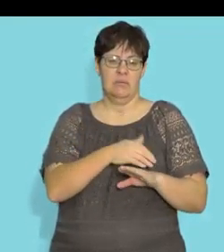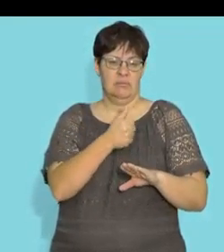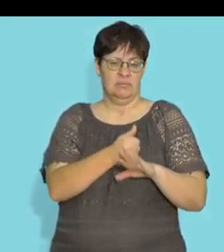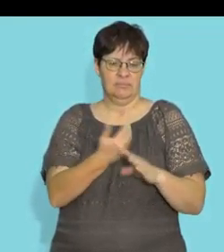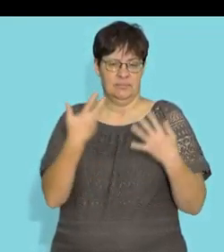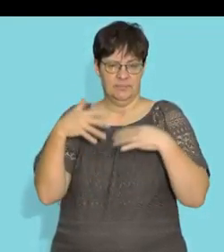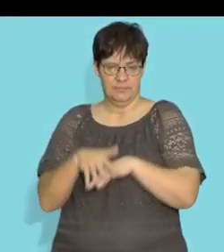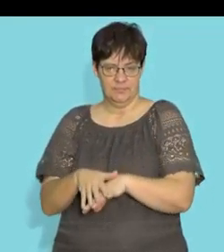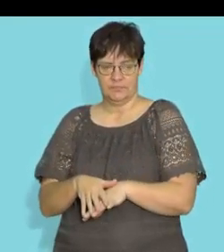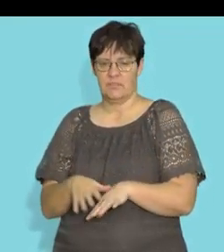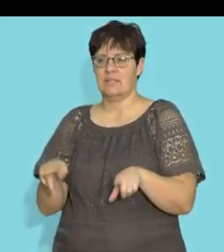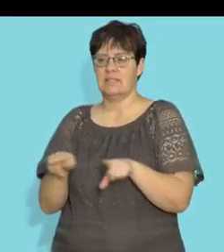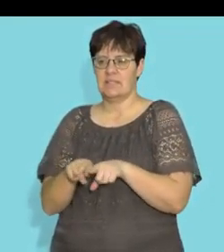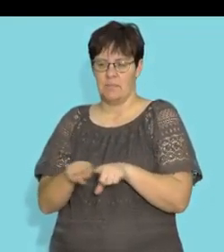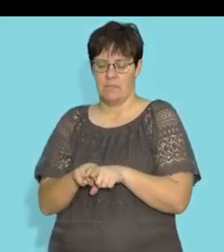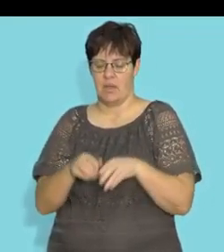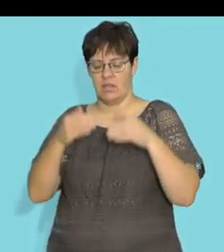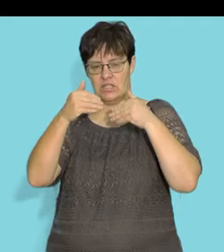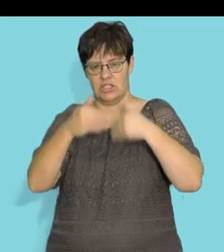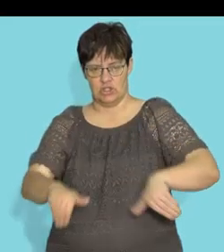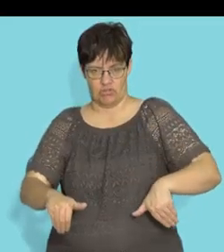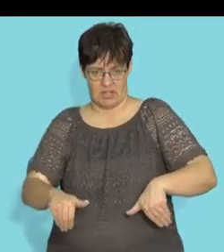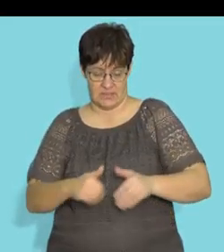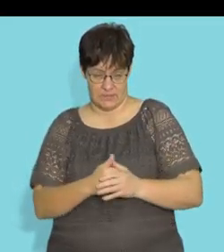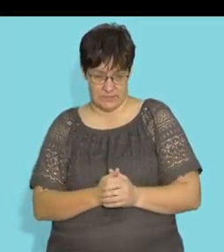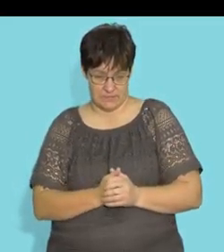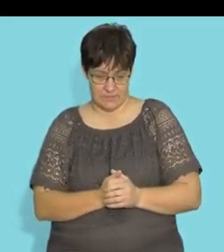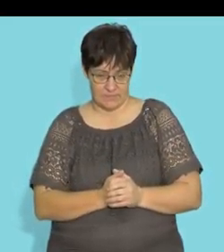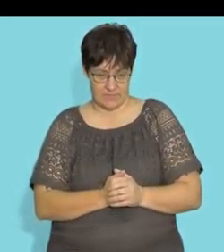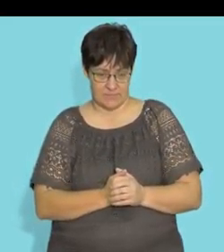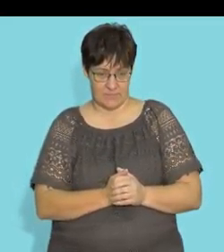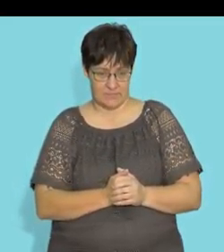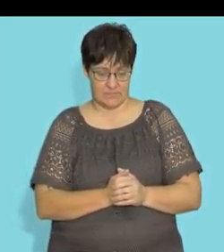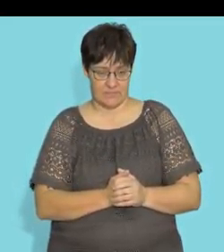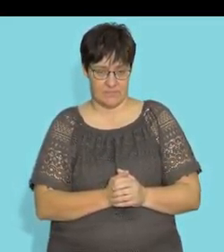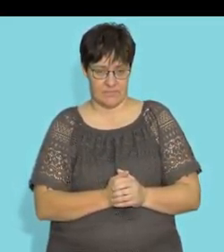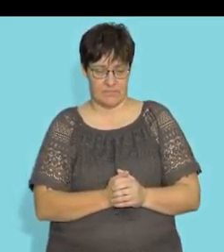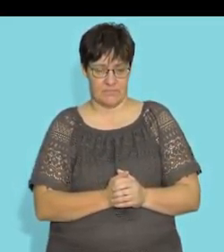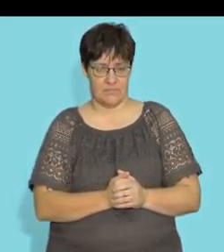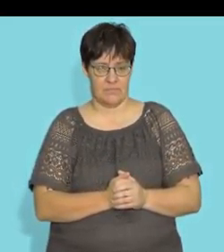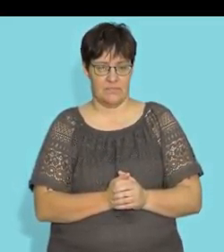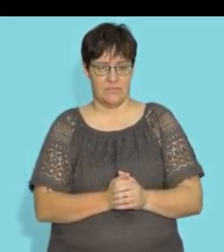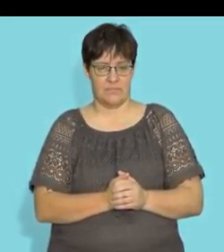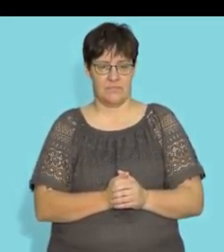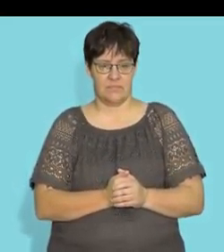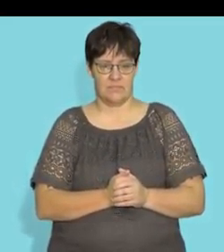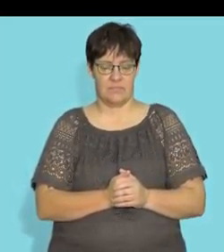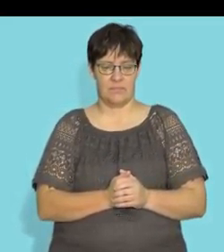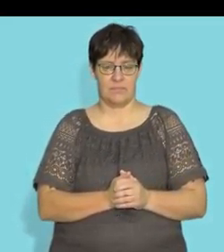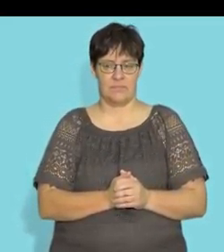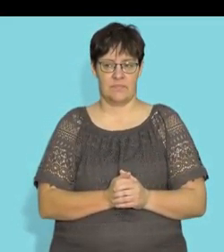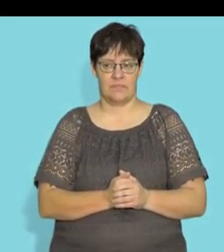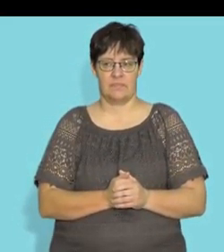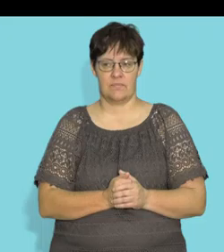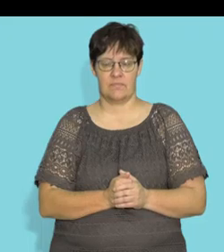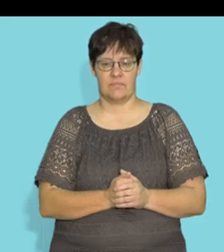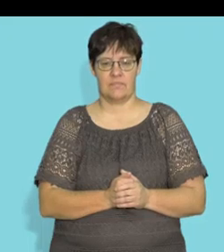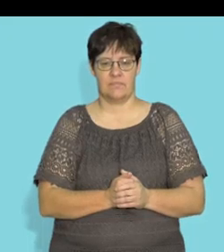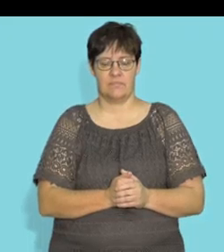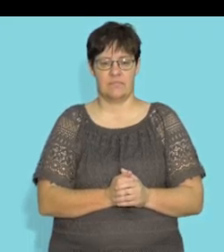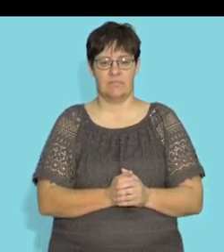an acid is a proton donor and a base is a proton acceptor. So just to remind